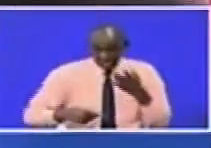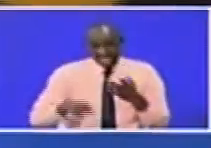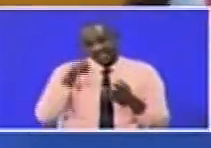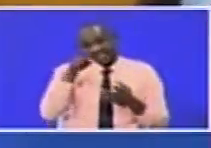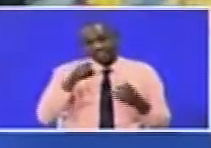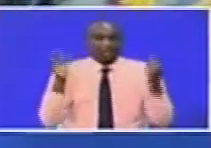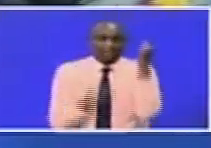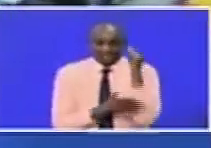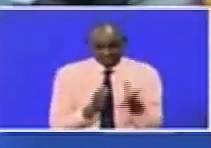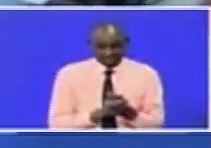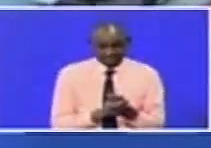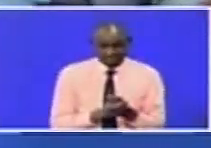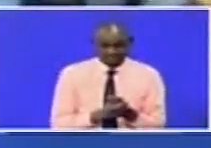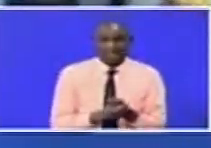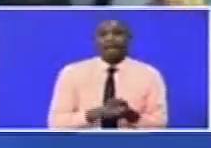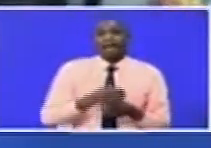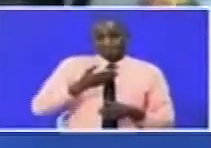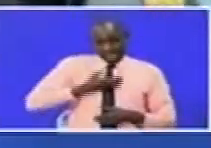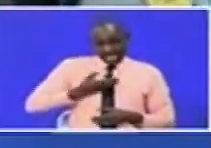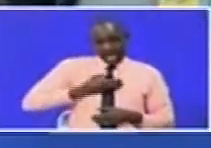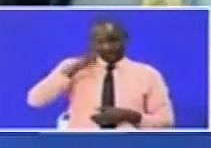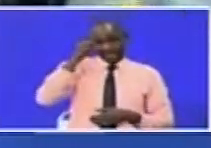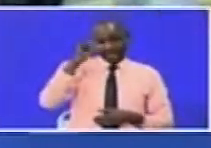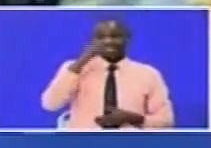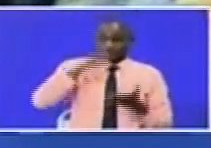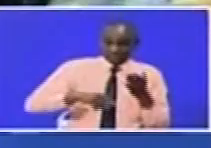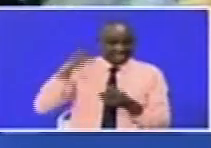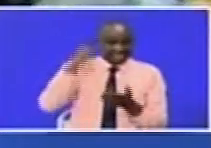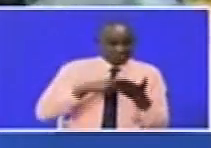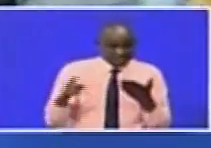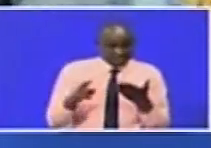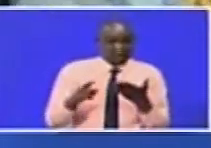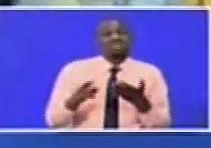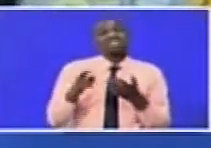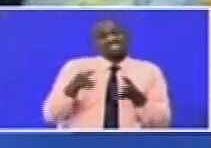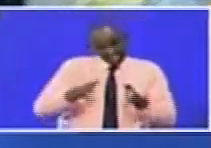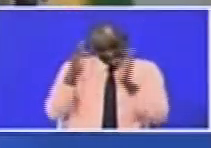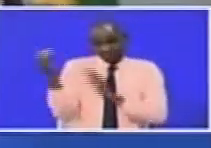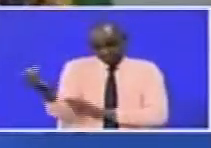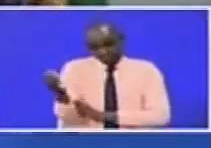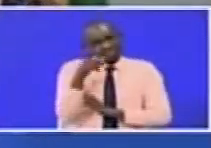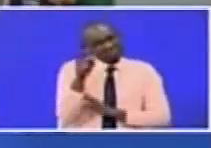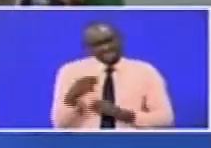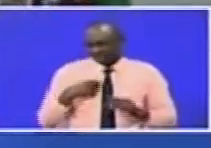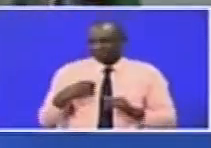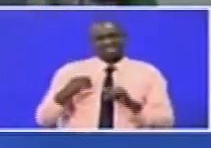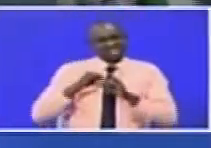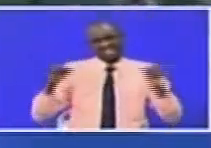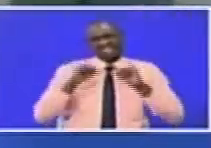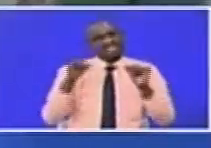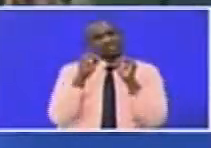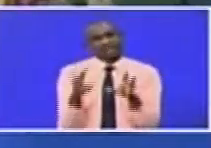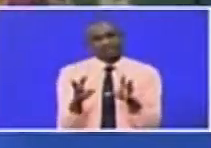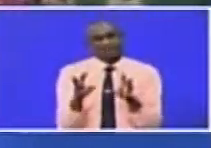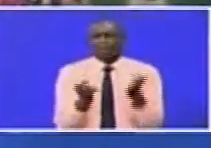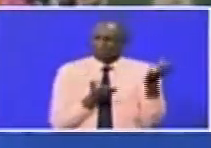draconian. Kigali Mayor Monique Mukaruliza said last week that street vendors are an impediment to cleanliness. In some of the